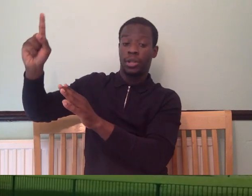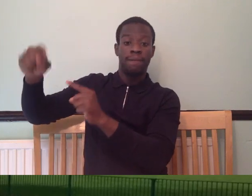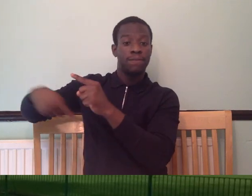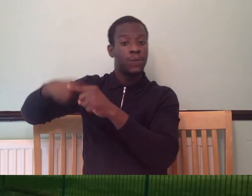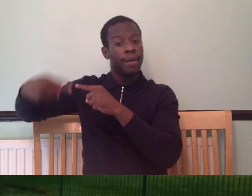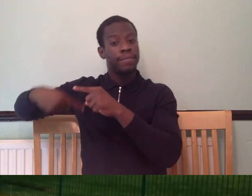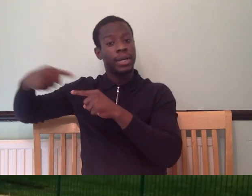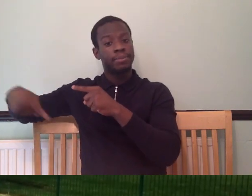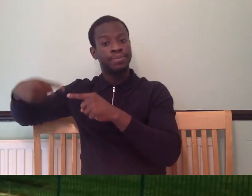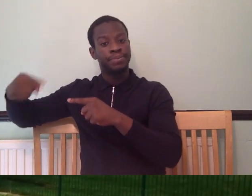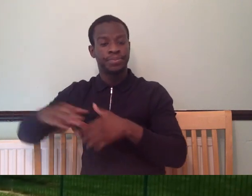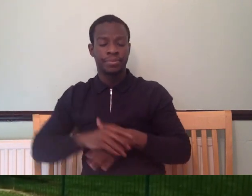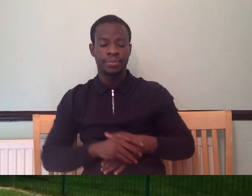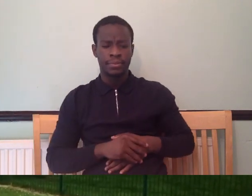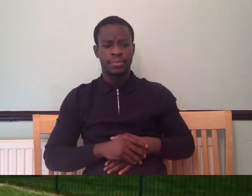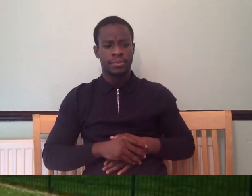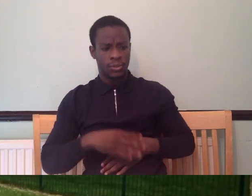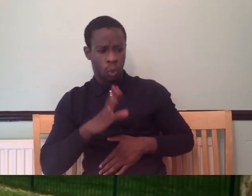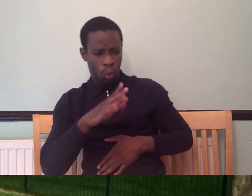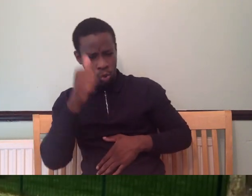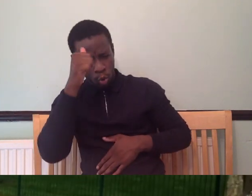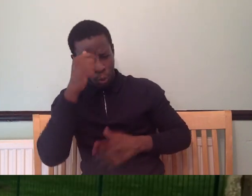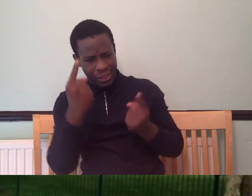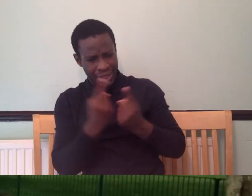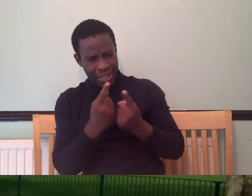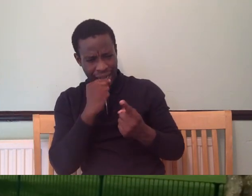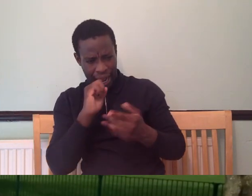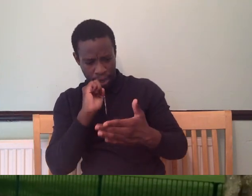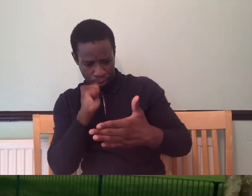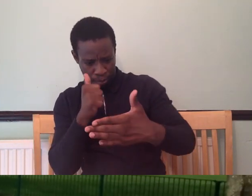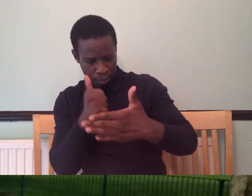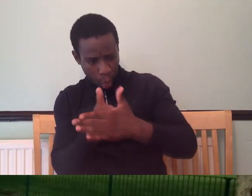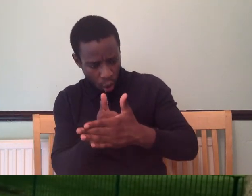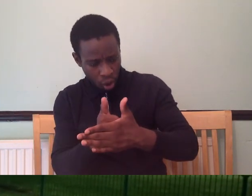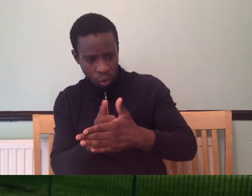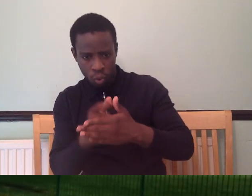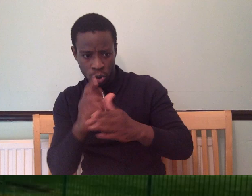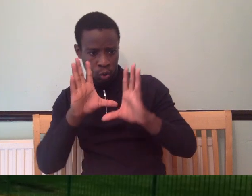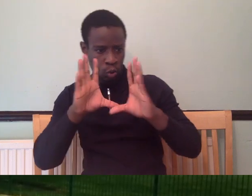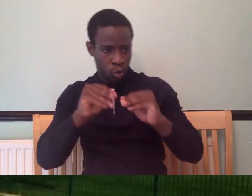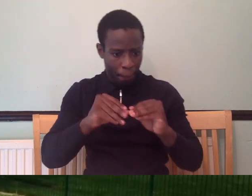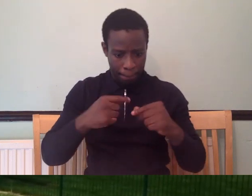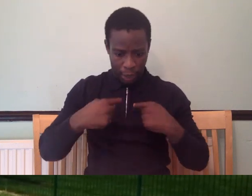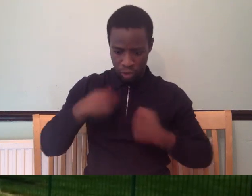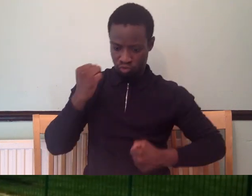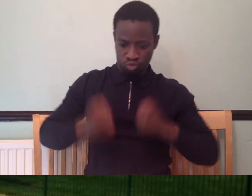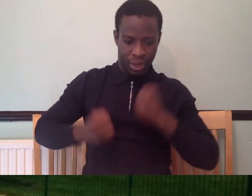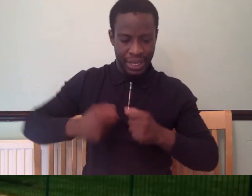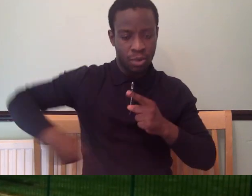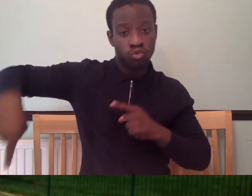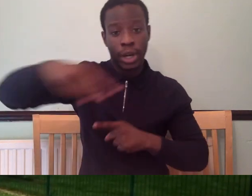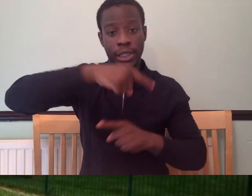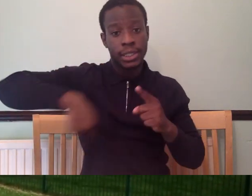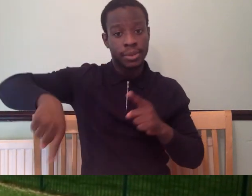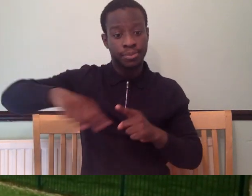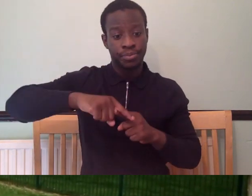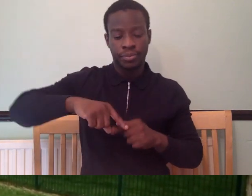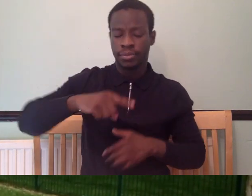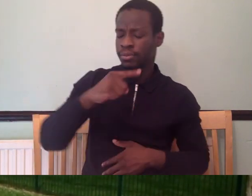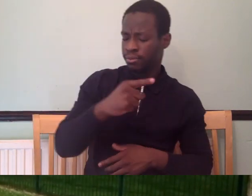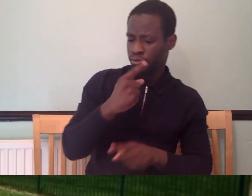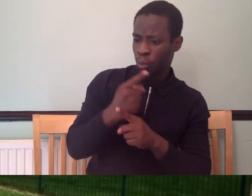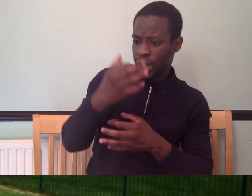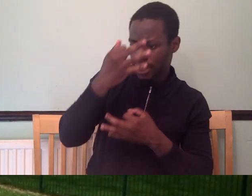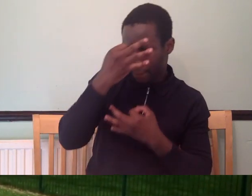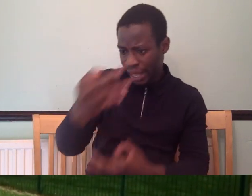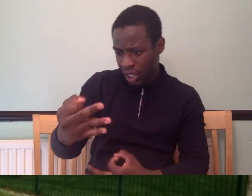also talked about obstacles, the hurdles in our life that get in the way, the things that stop us running a Christian race. We thought about temptations. We thought